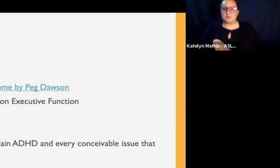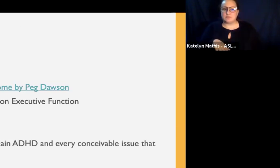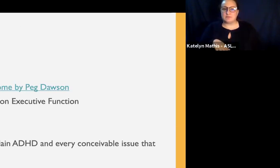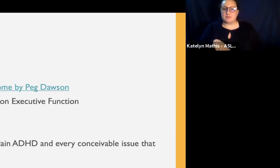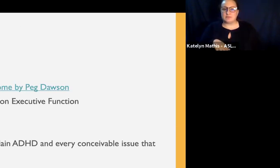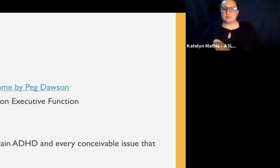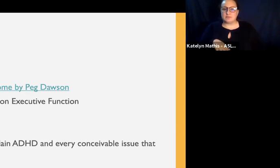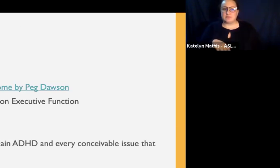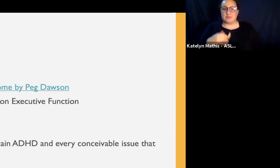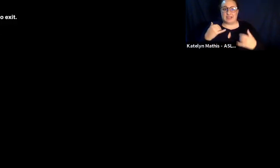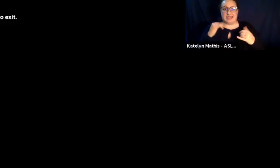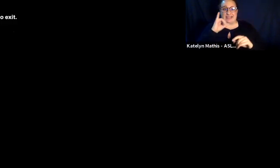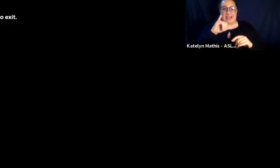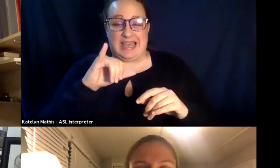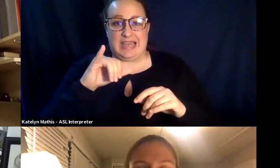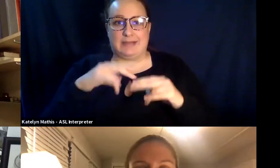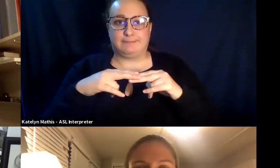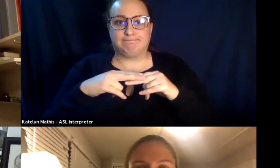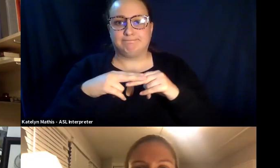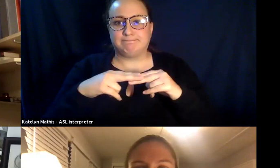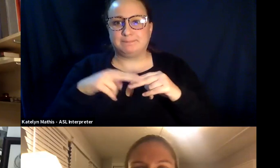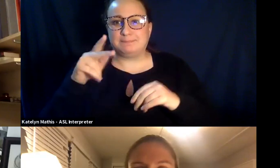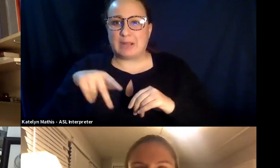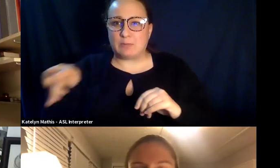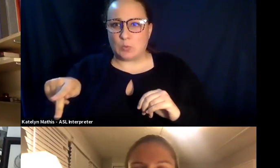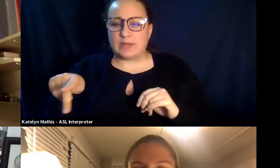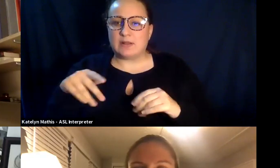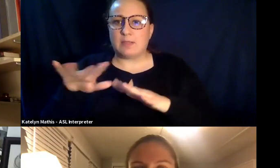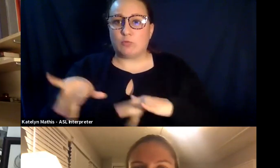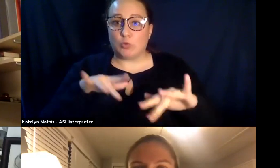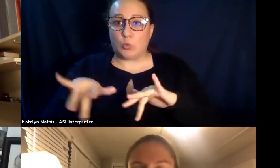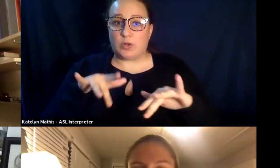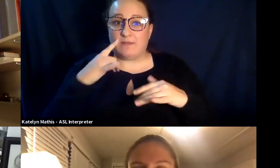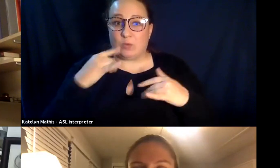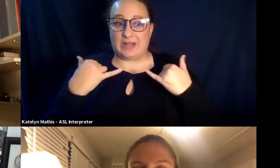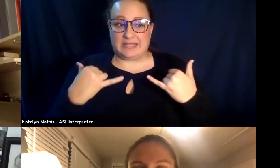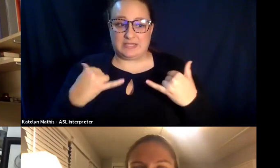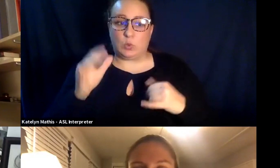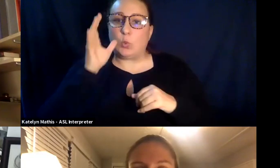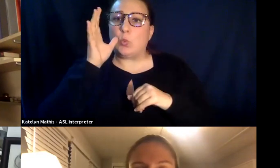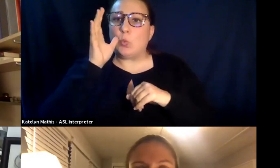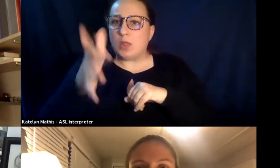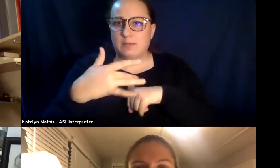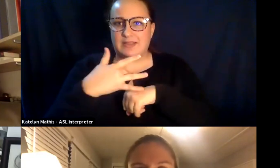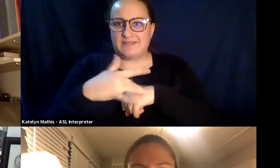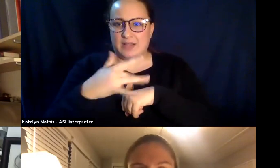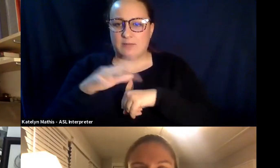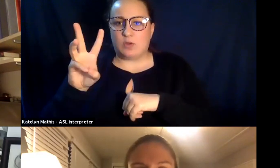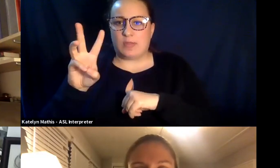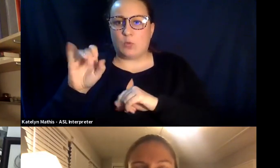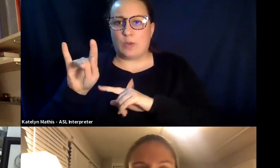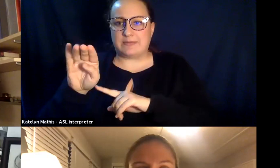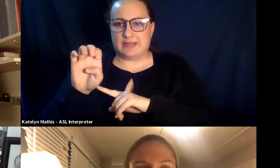out that this deck and the recording of this presentation will be available on the website. We'll put the link to